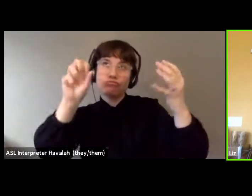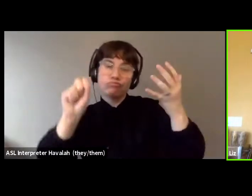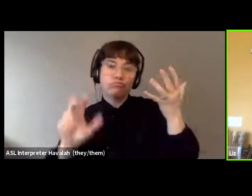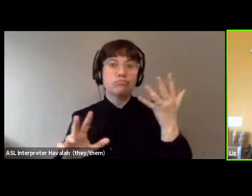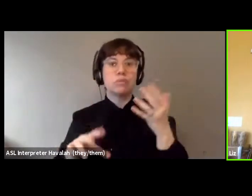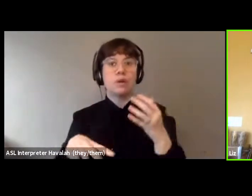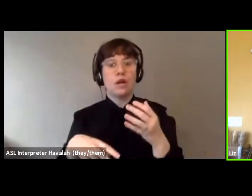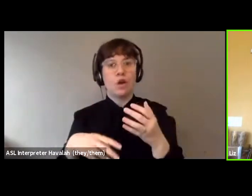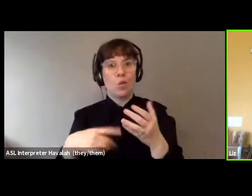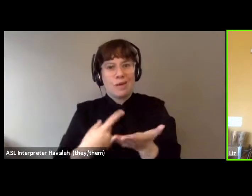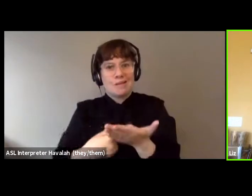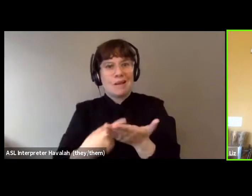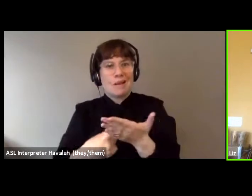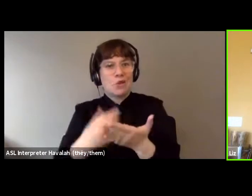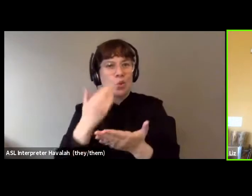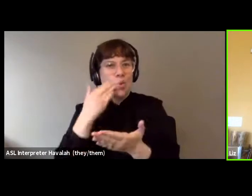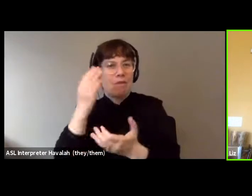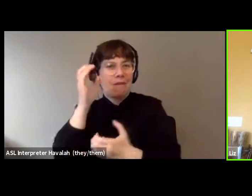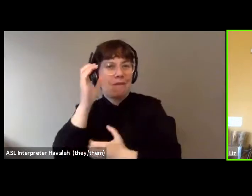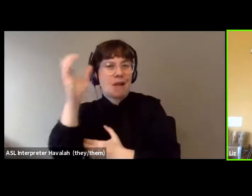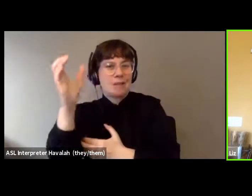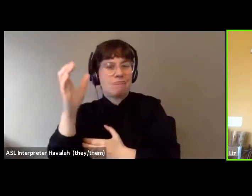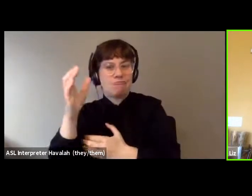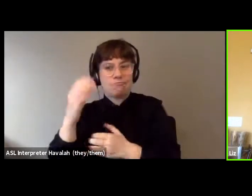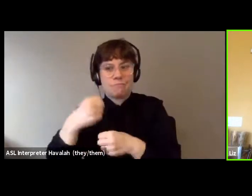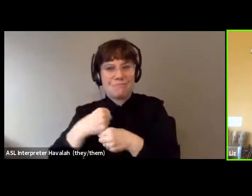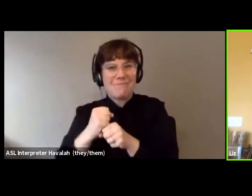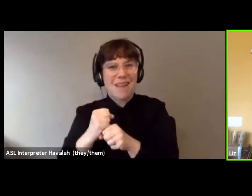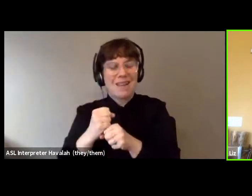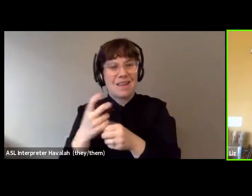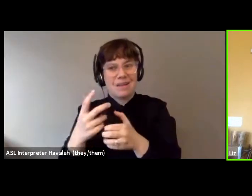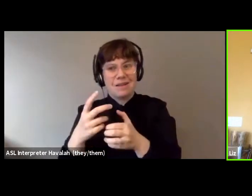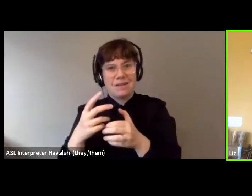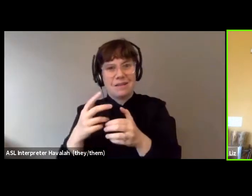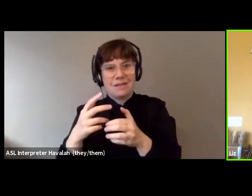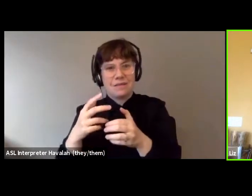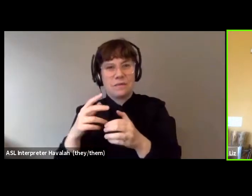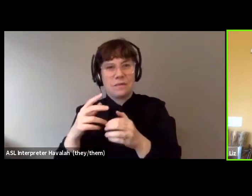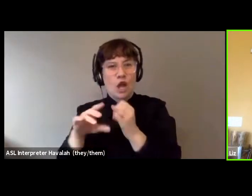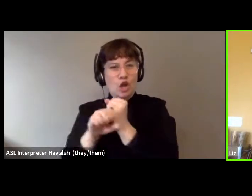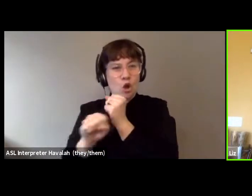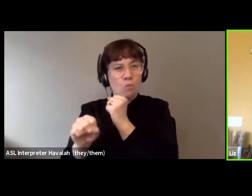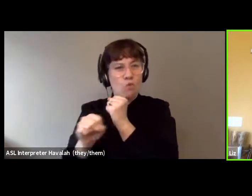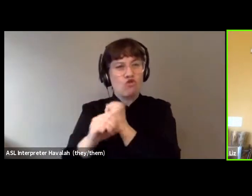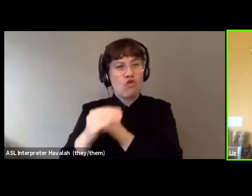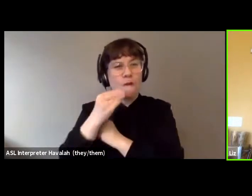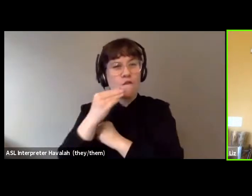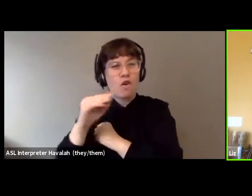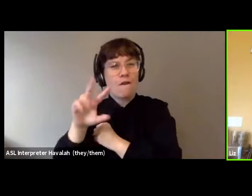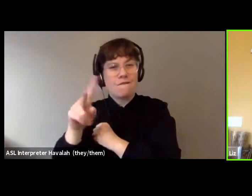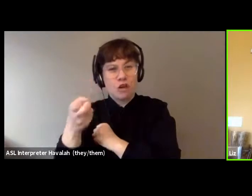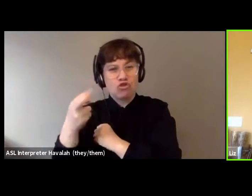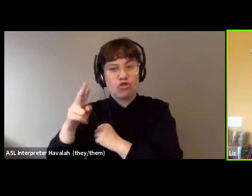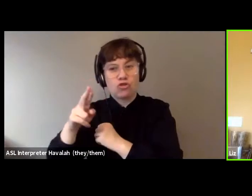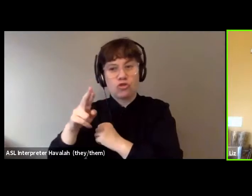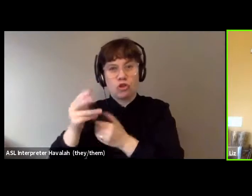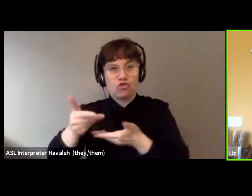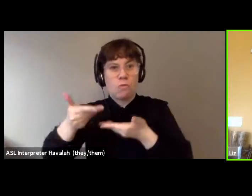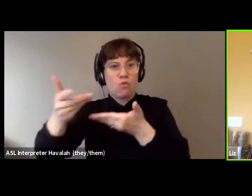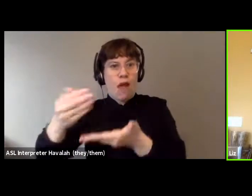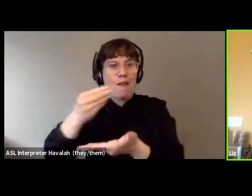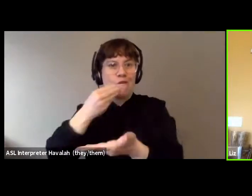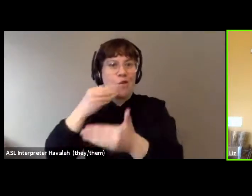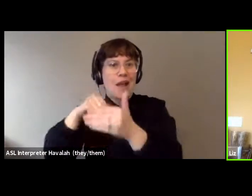this idea of building and scaling commercial food ventures to improve food access in Black